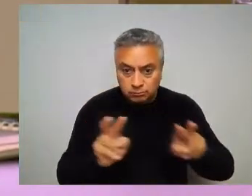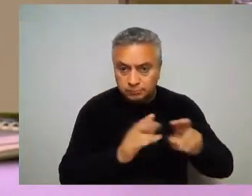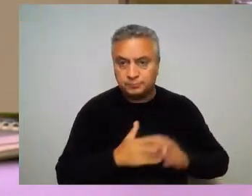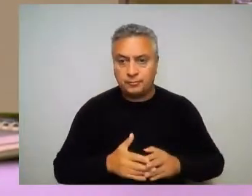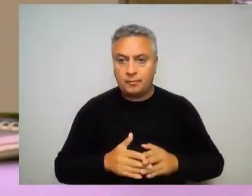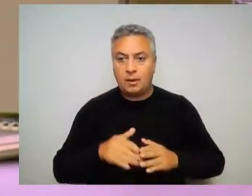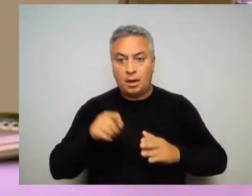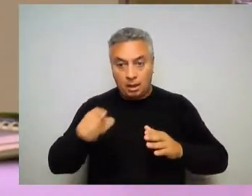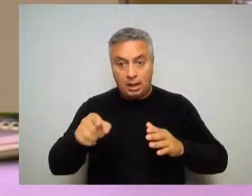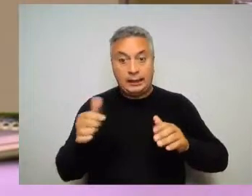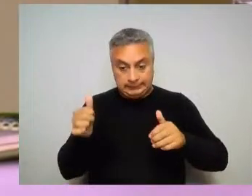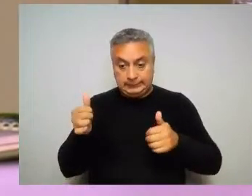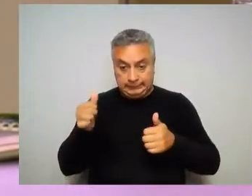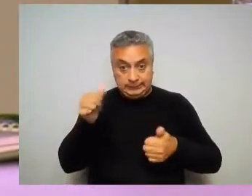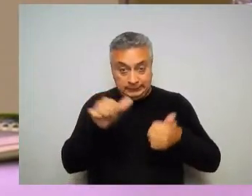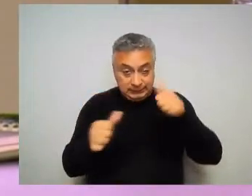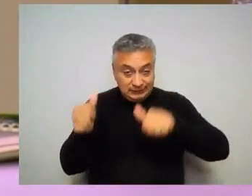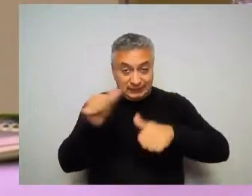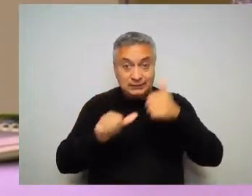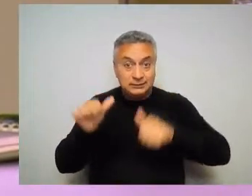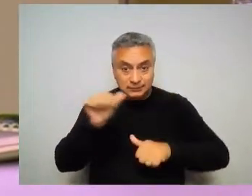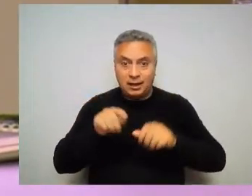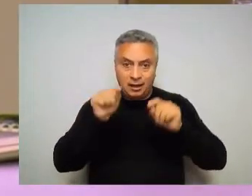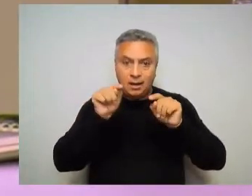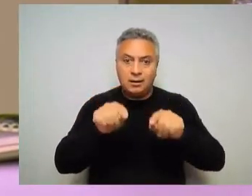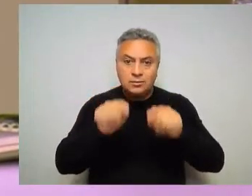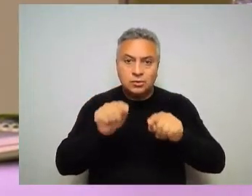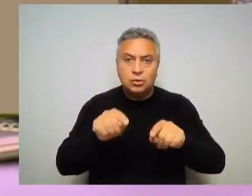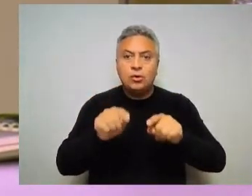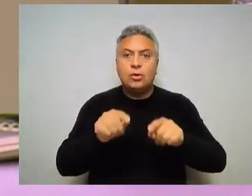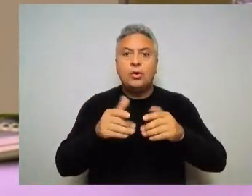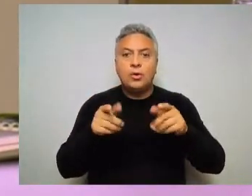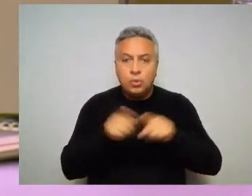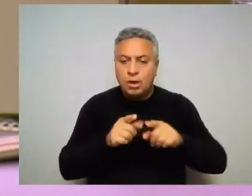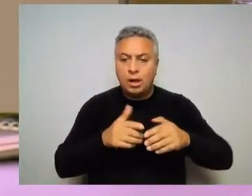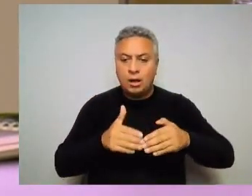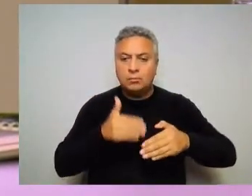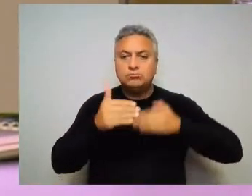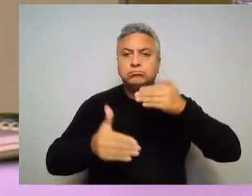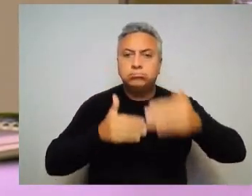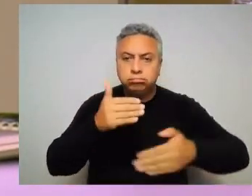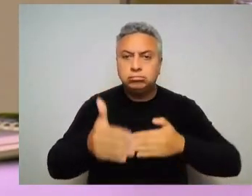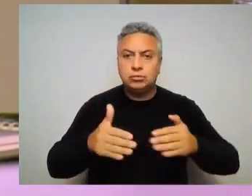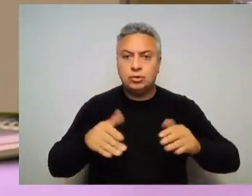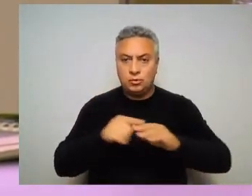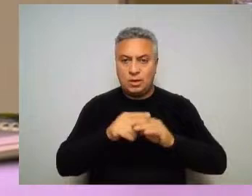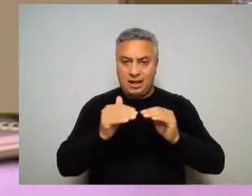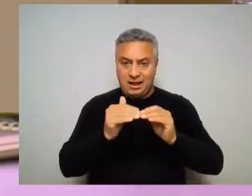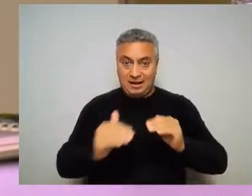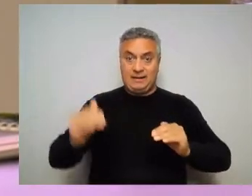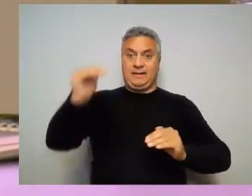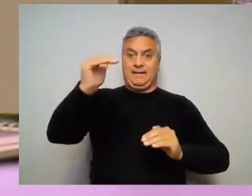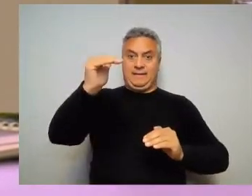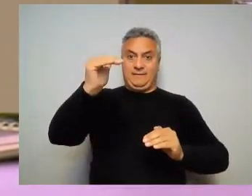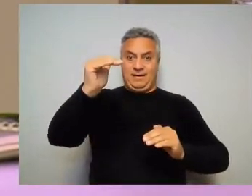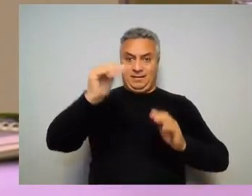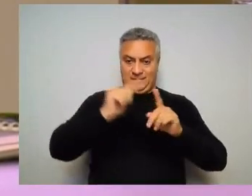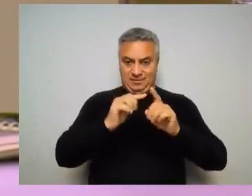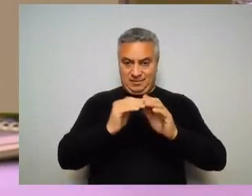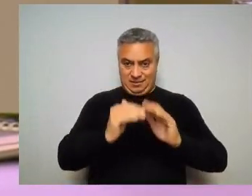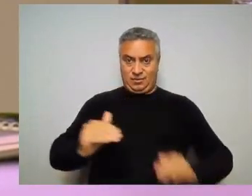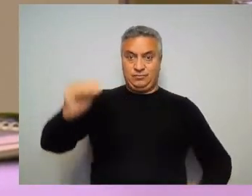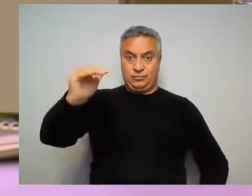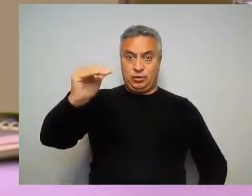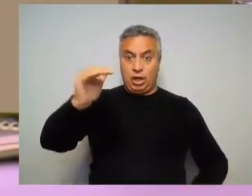or science in general is something that happens at the very highest aggregate